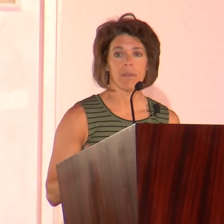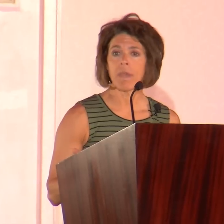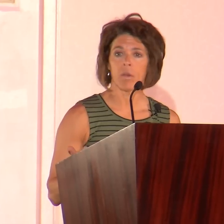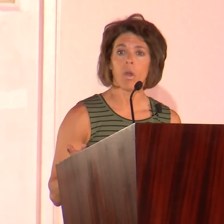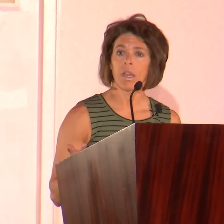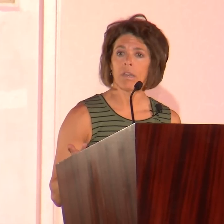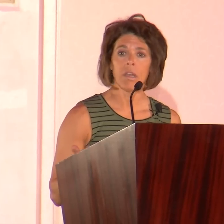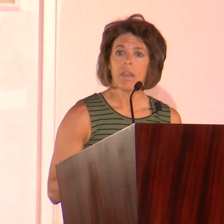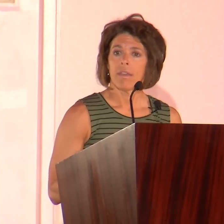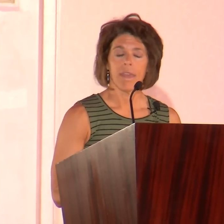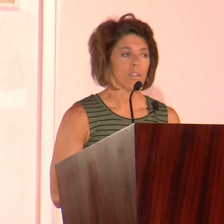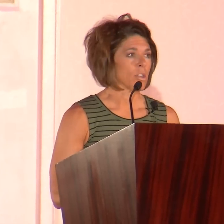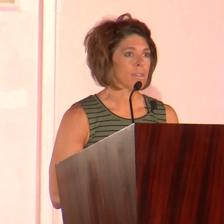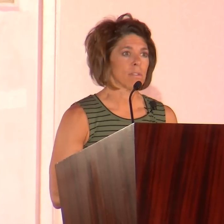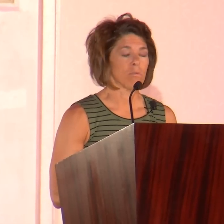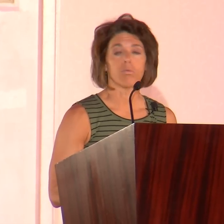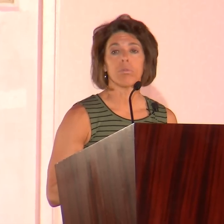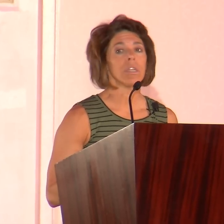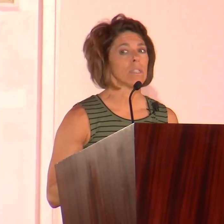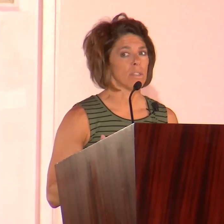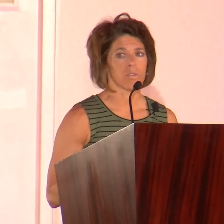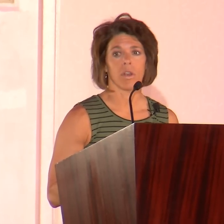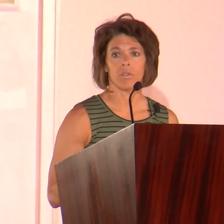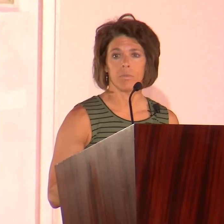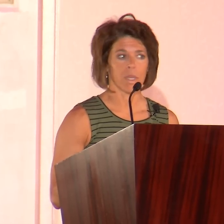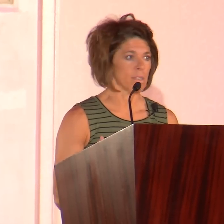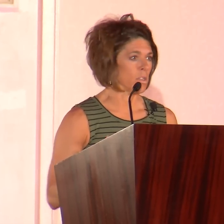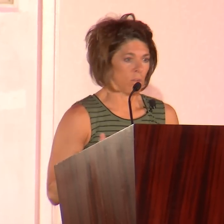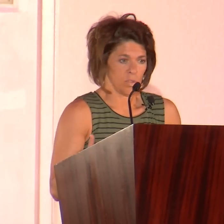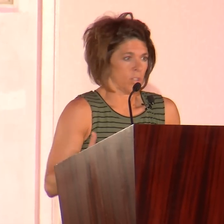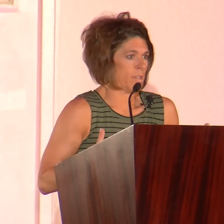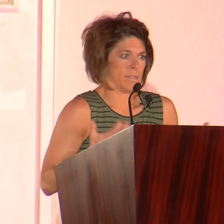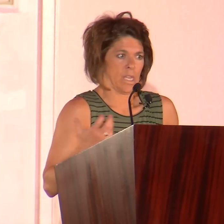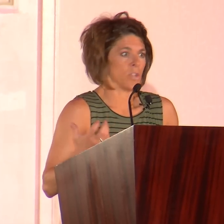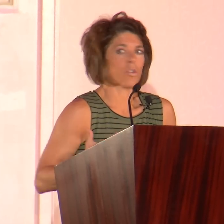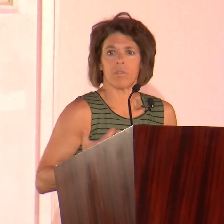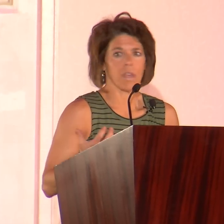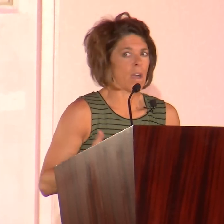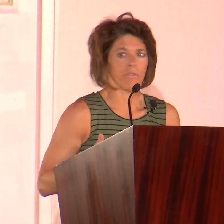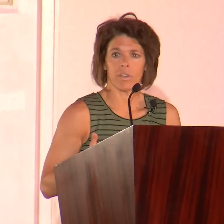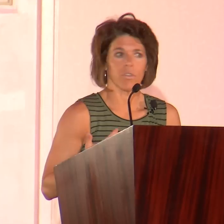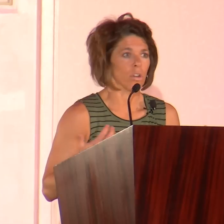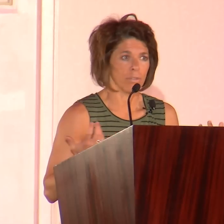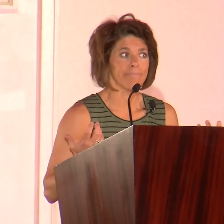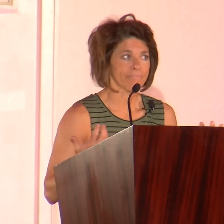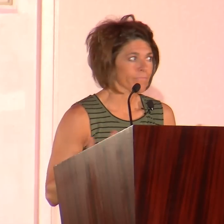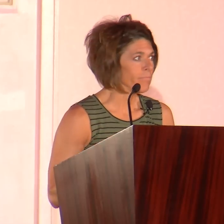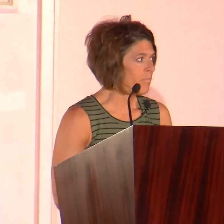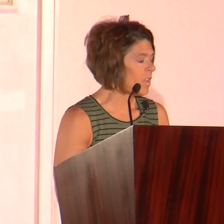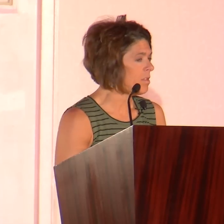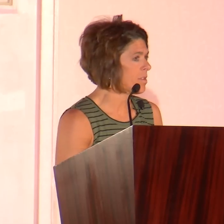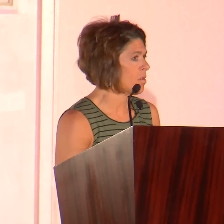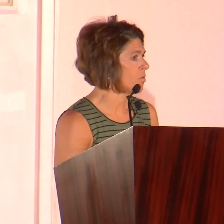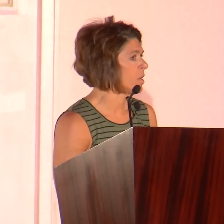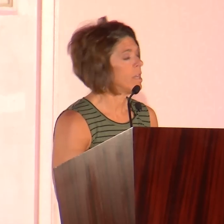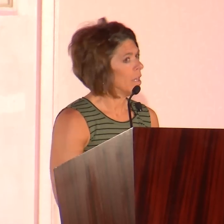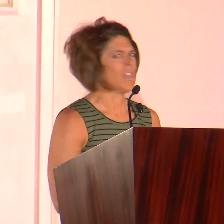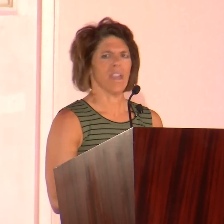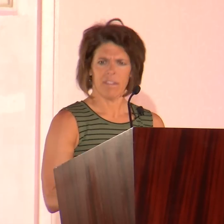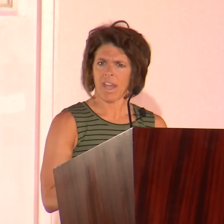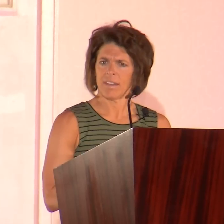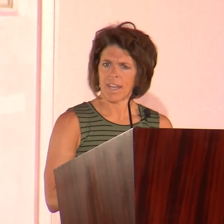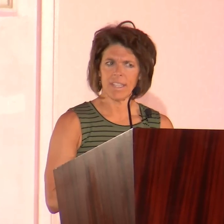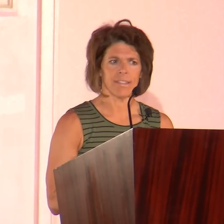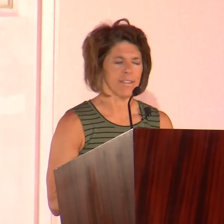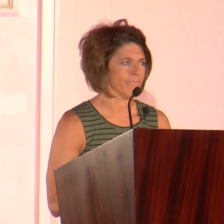Lisa was the main one that just really struggled because it was just this internal conflict for her. So,